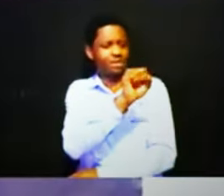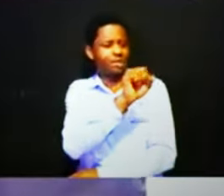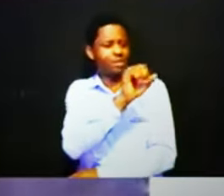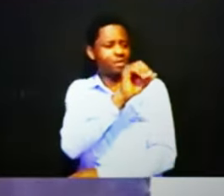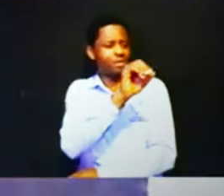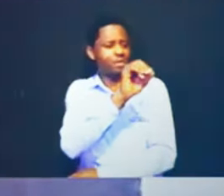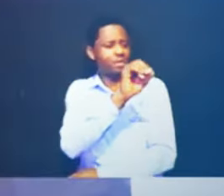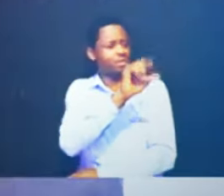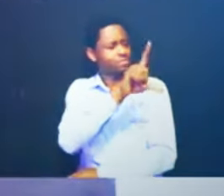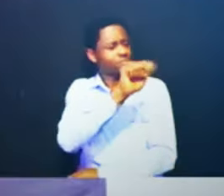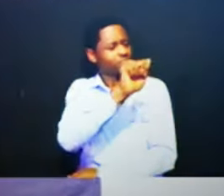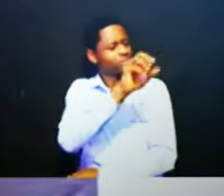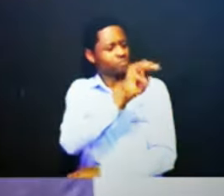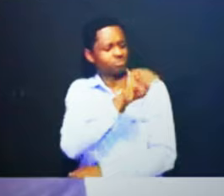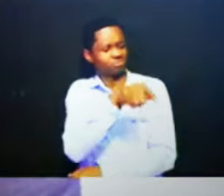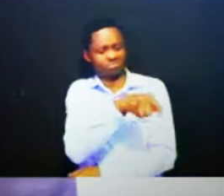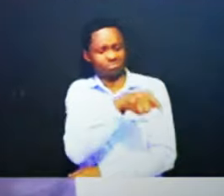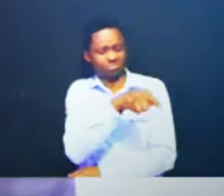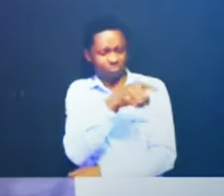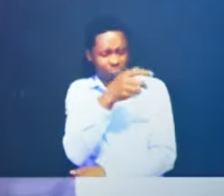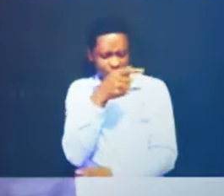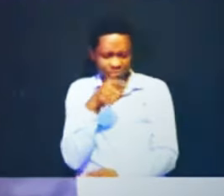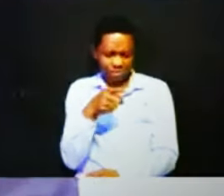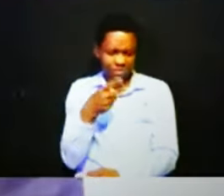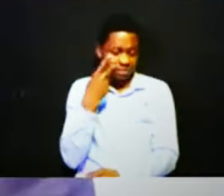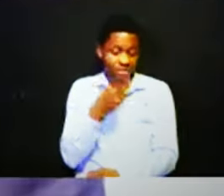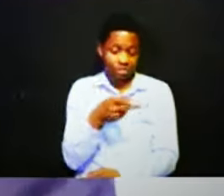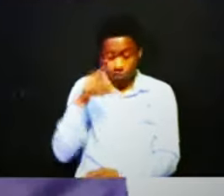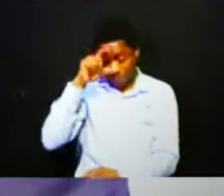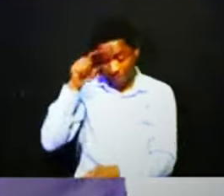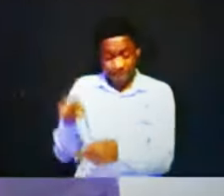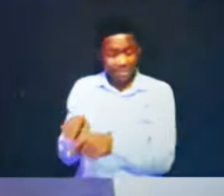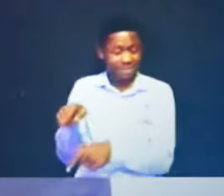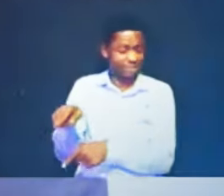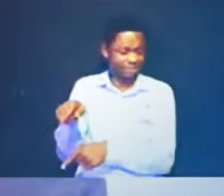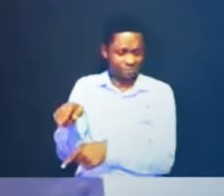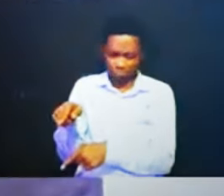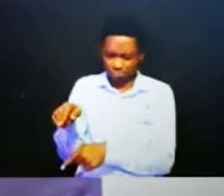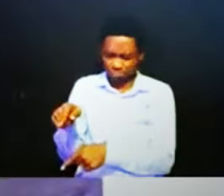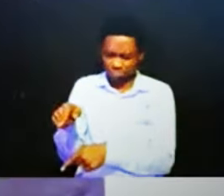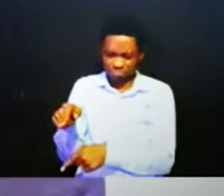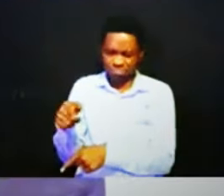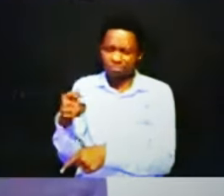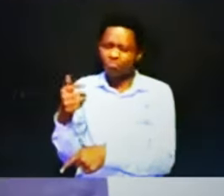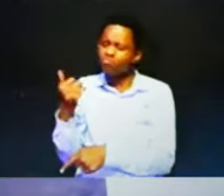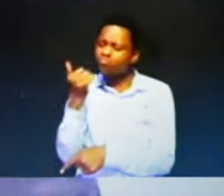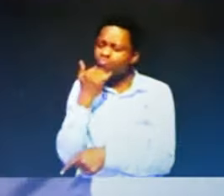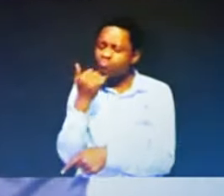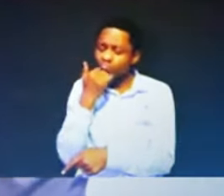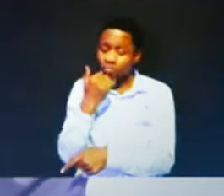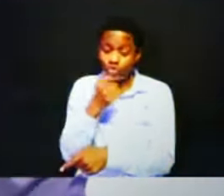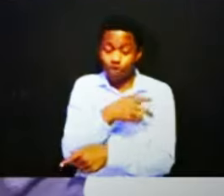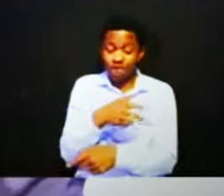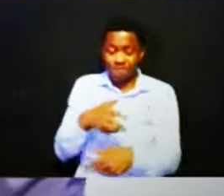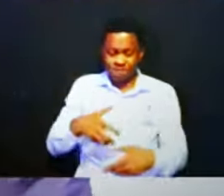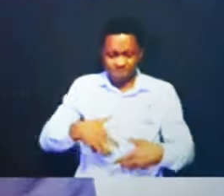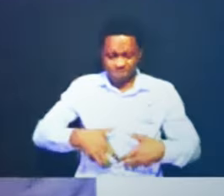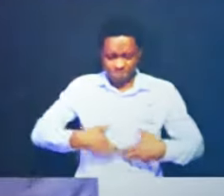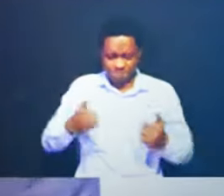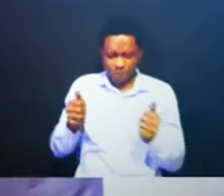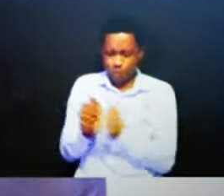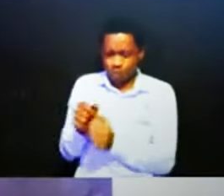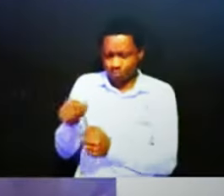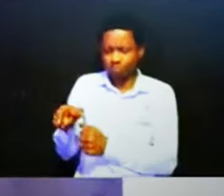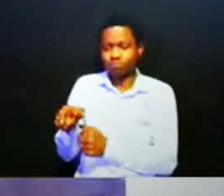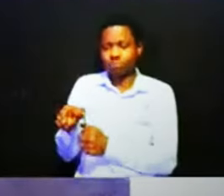Now, what did he do? He raped the sister. But